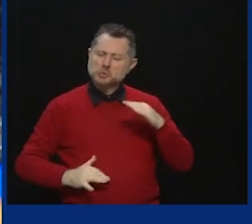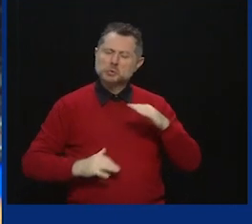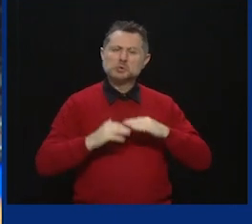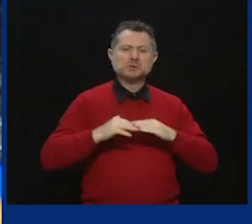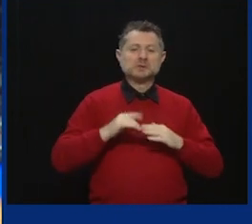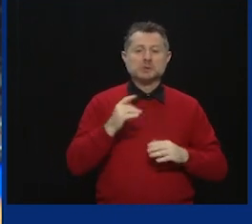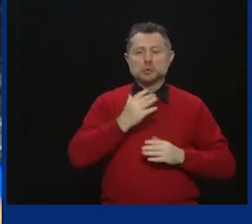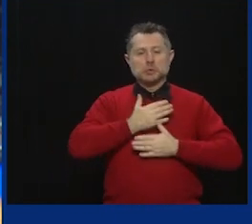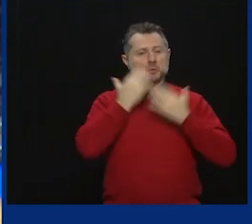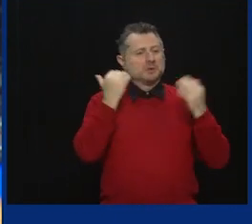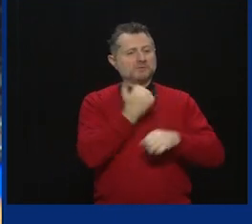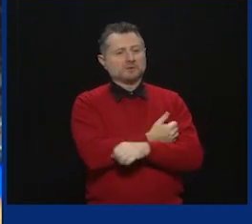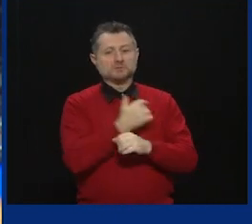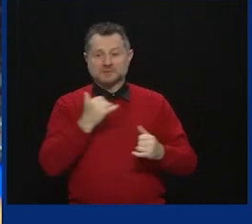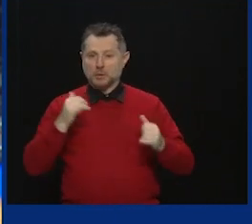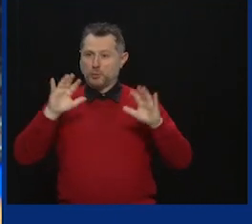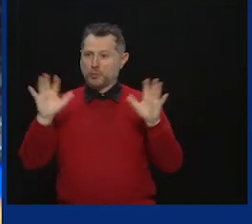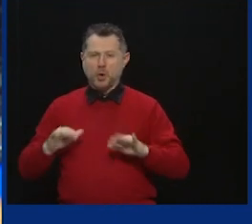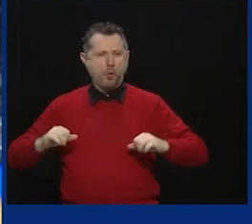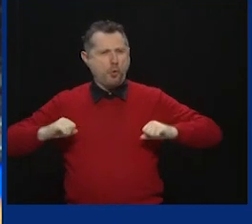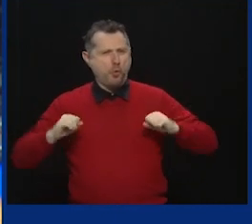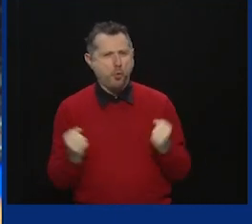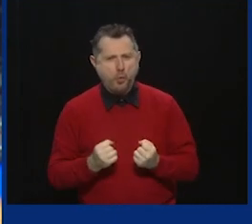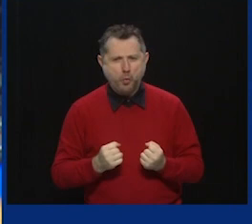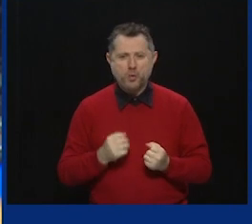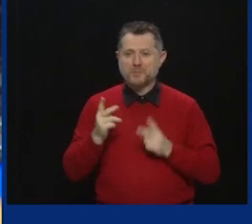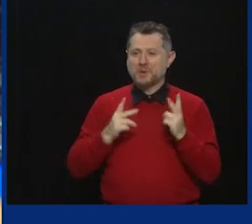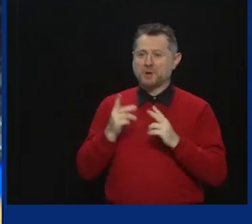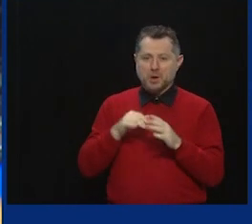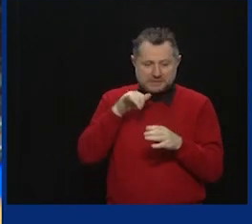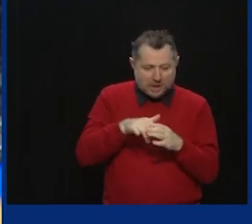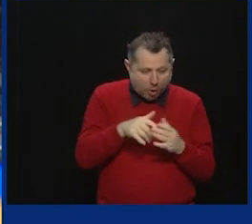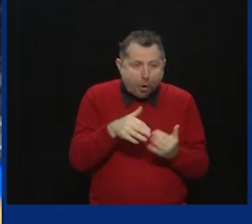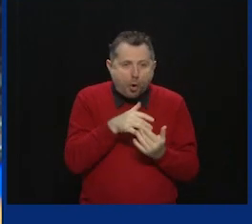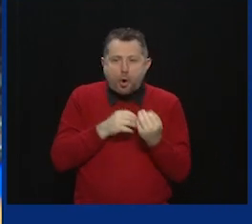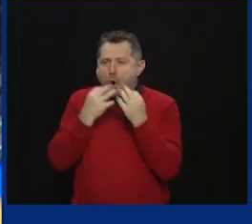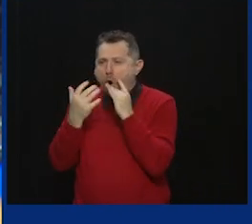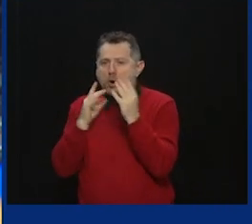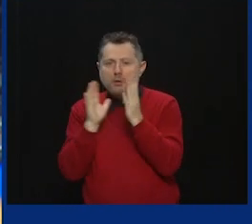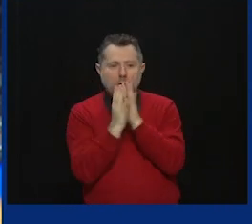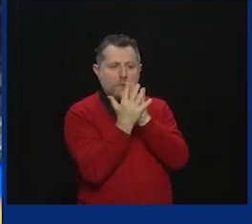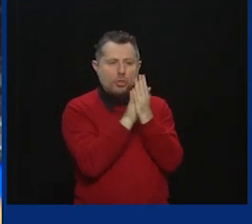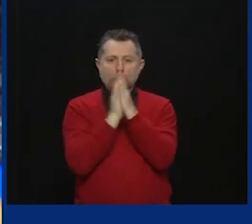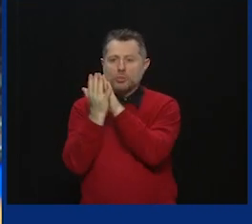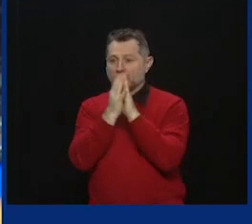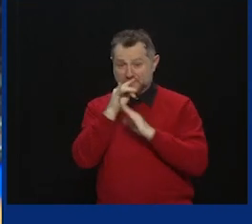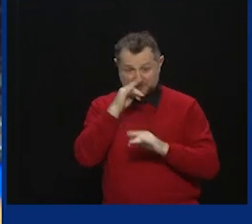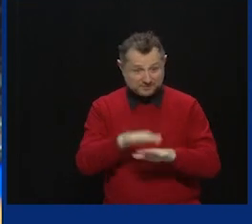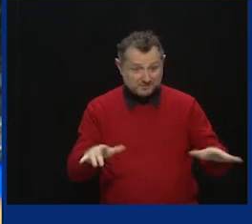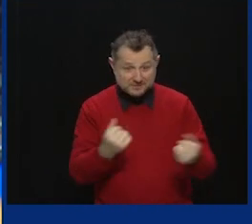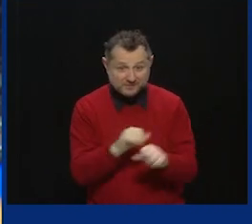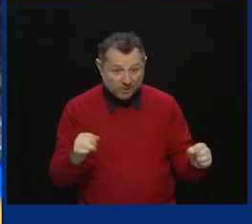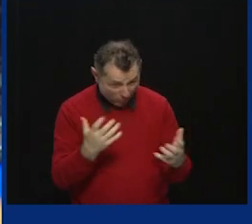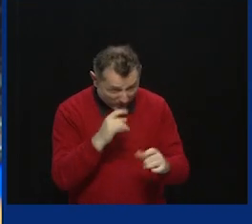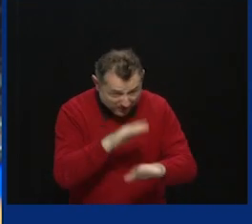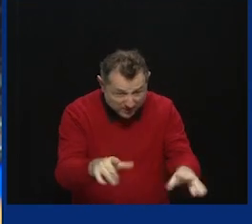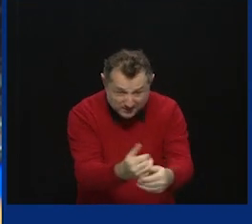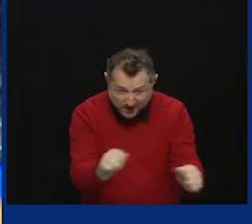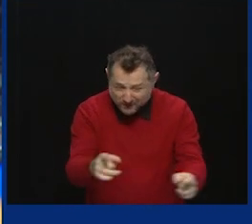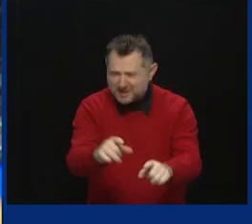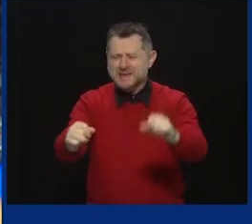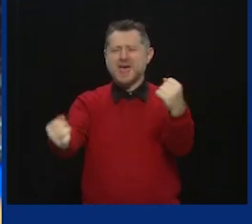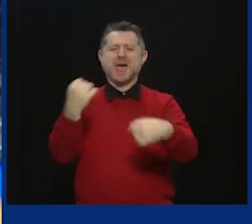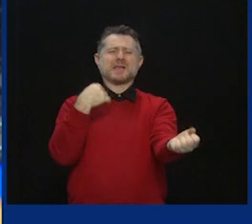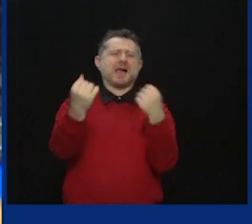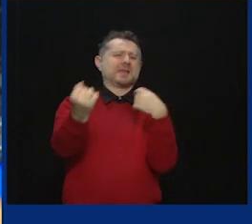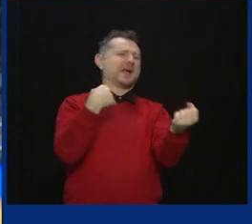starting to change, more people are going indoors. We want to make sure that all of our children are safe. Do you kids want to be safe? Yes, you do. Yes,